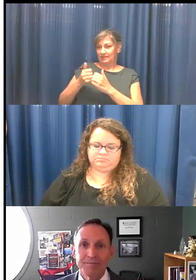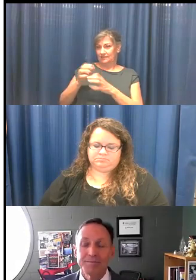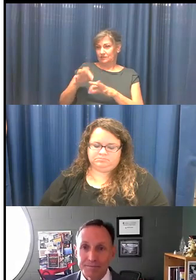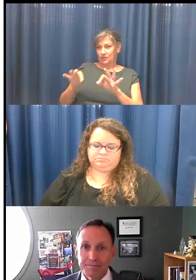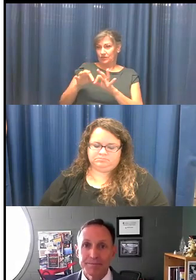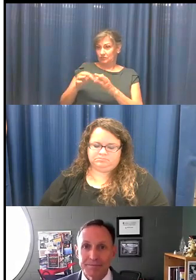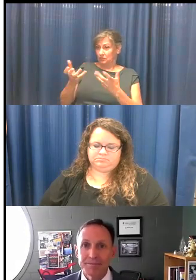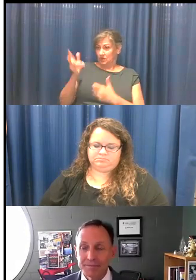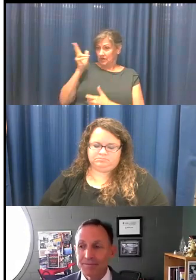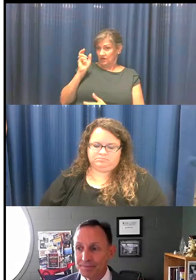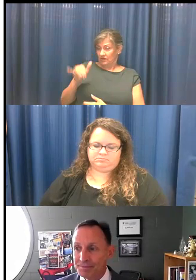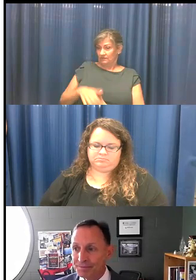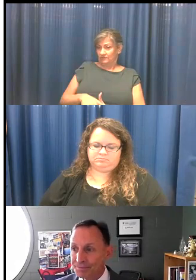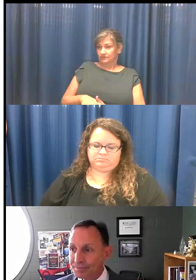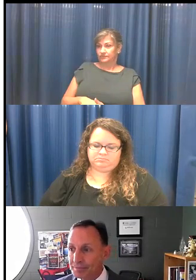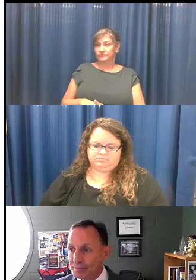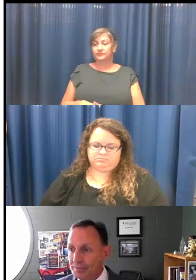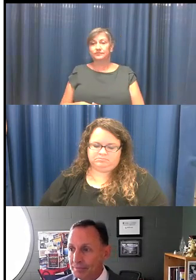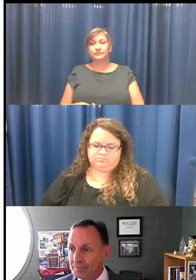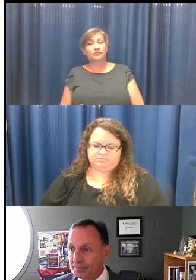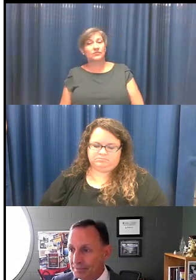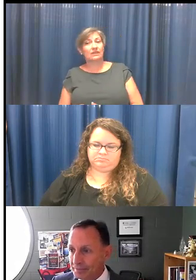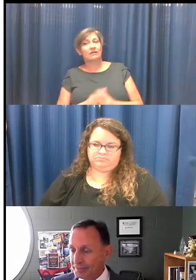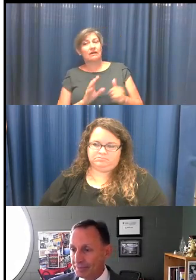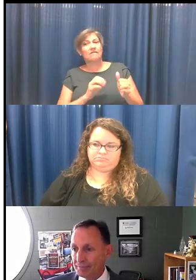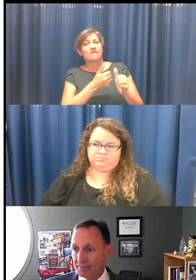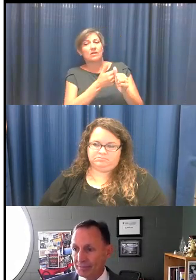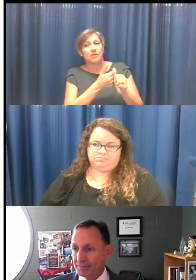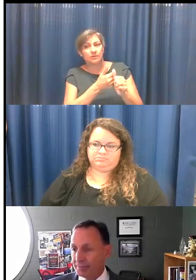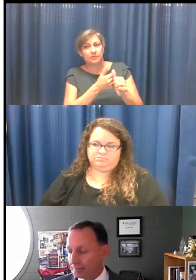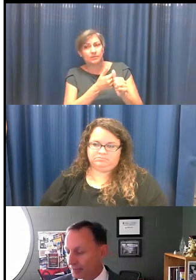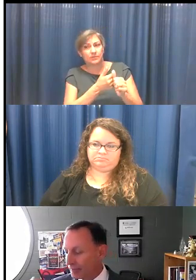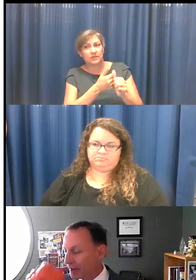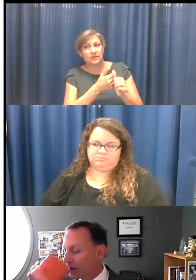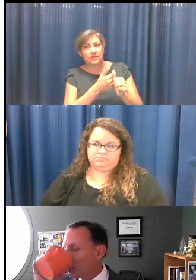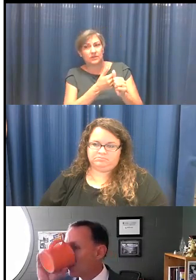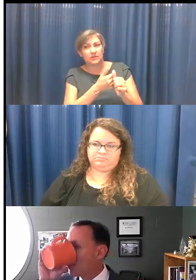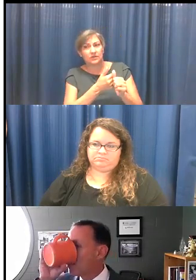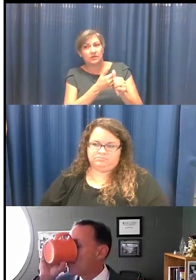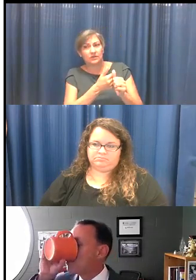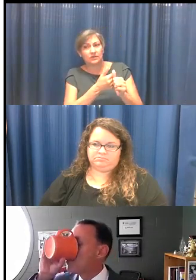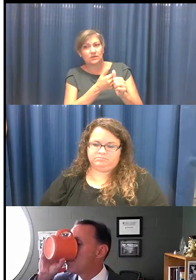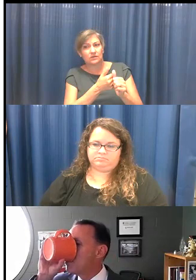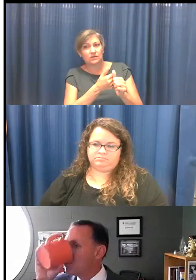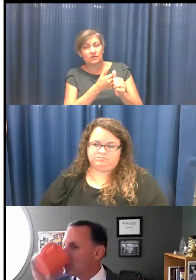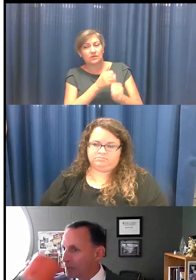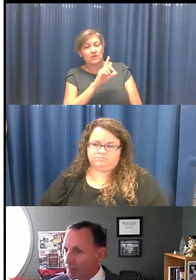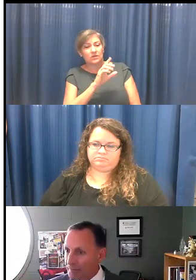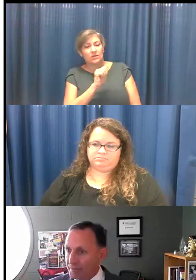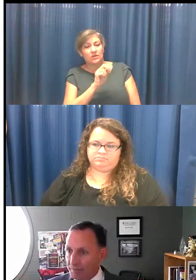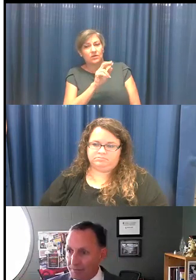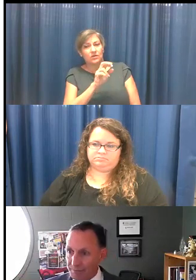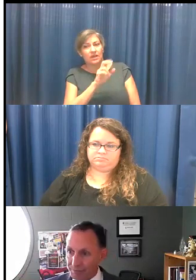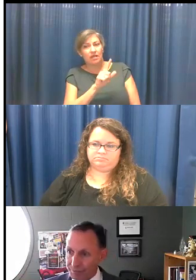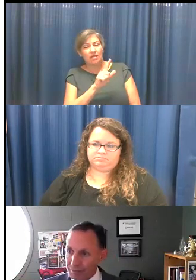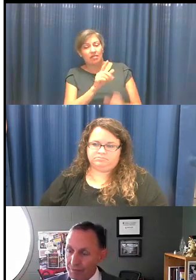you. And just a follow-up, Laurel comments in the chat